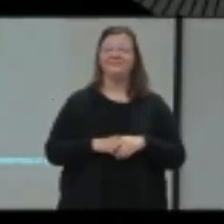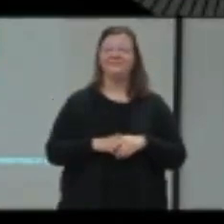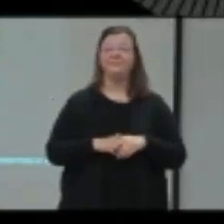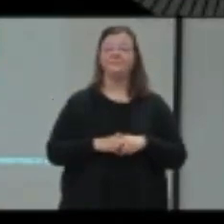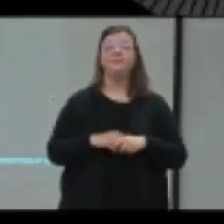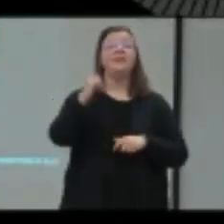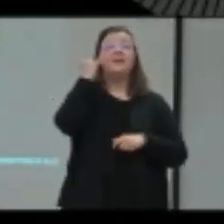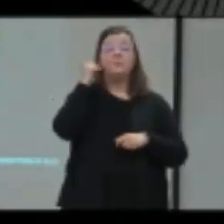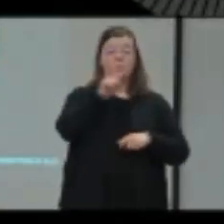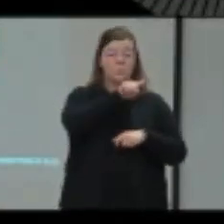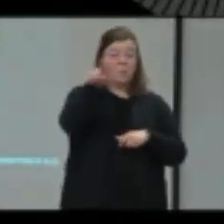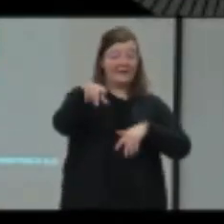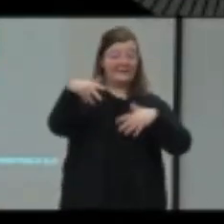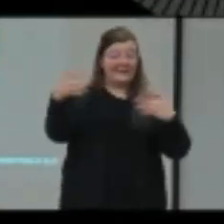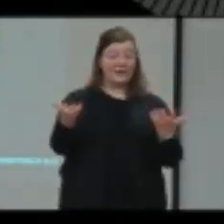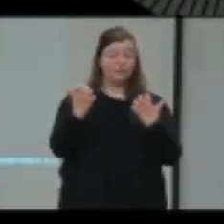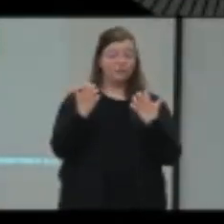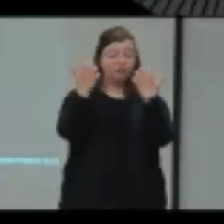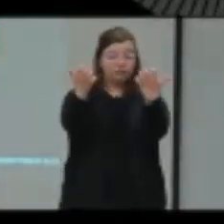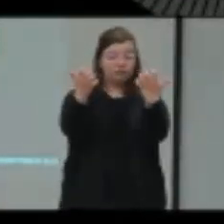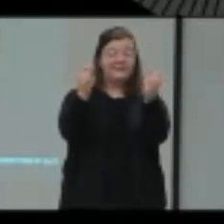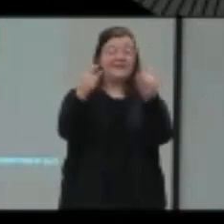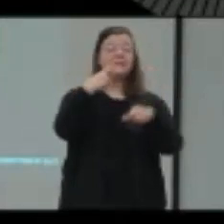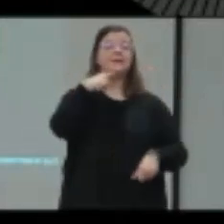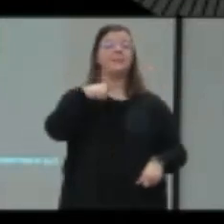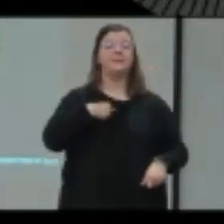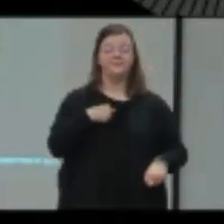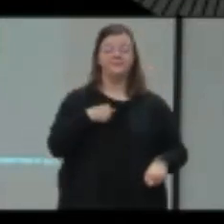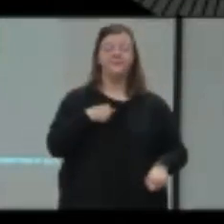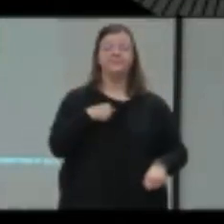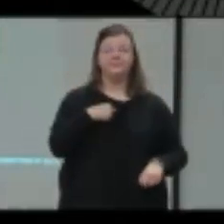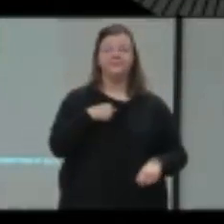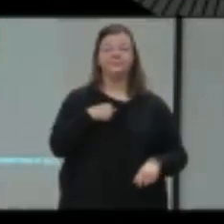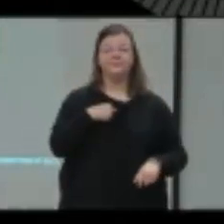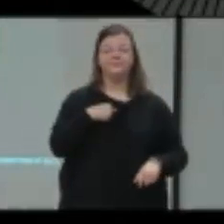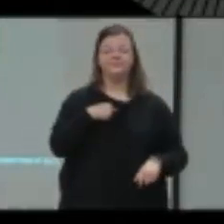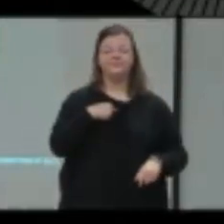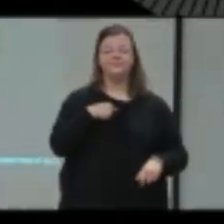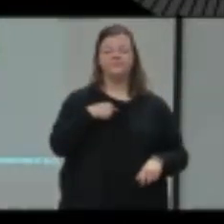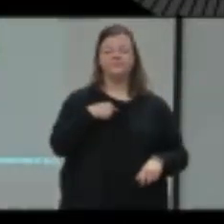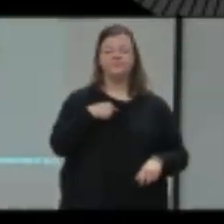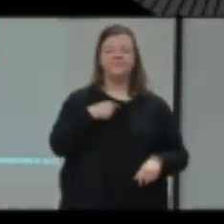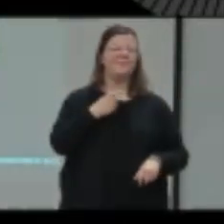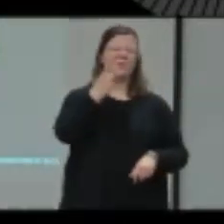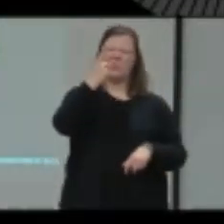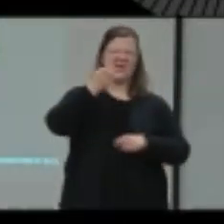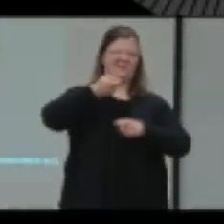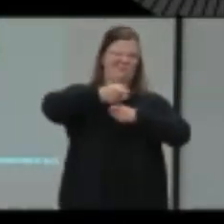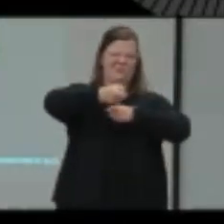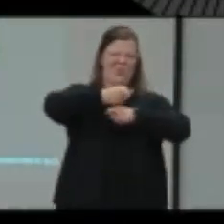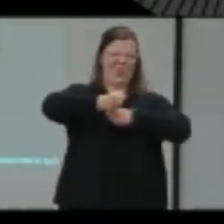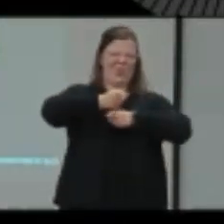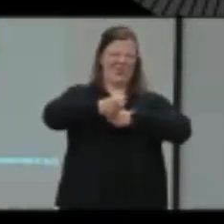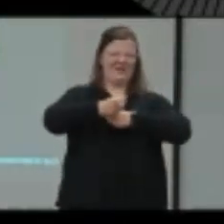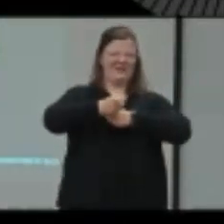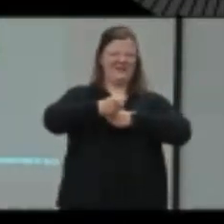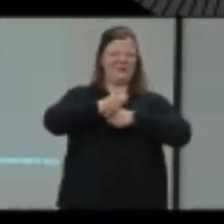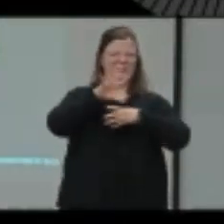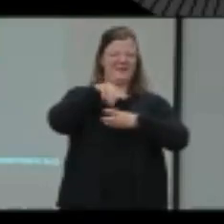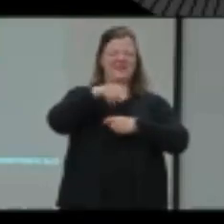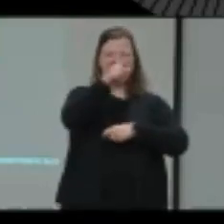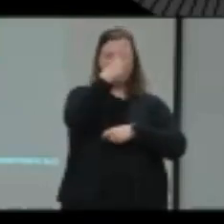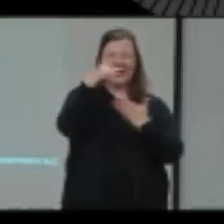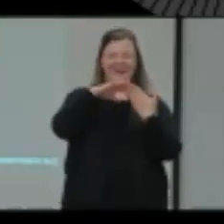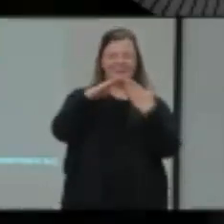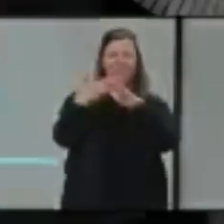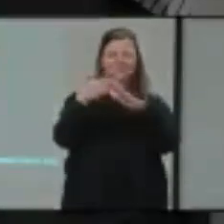If anyone in this room can tell me the running joke in the Black community